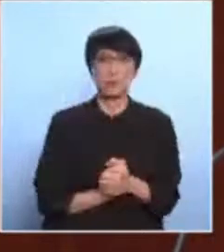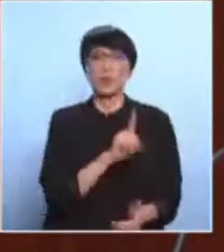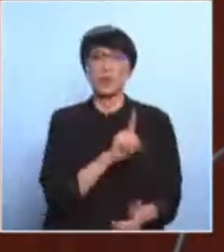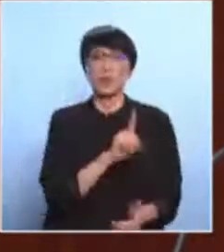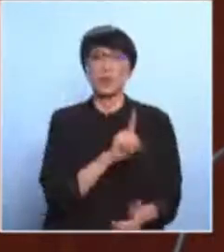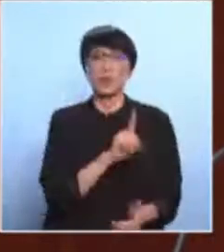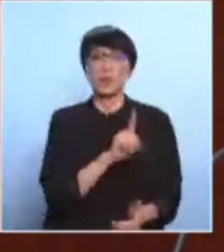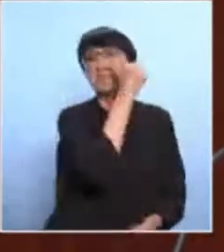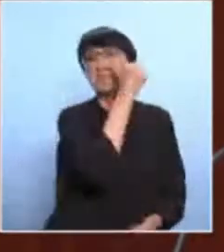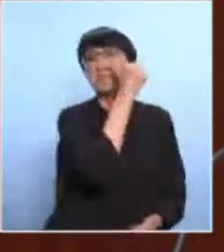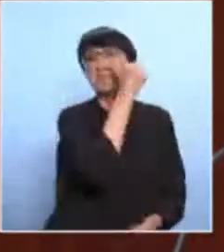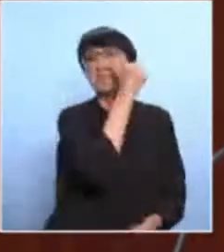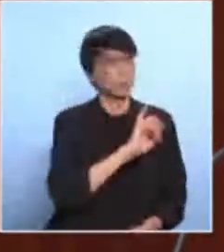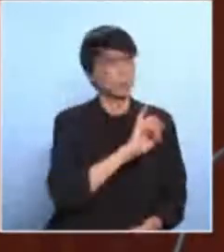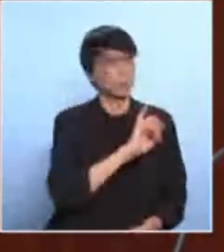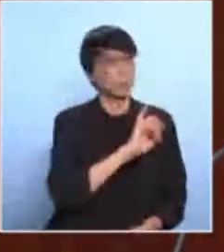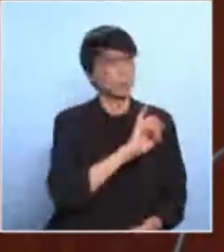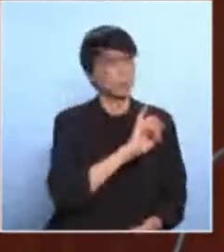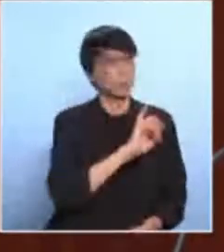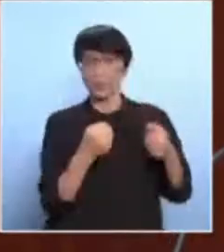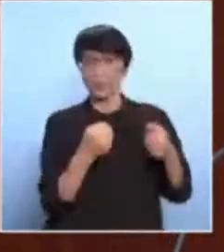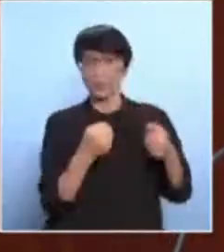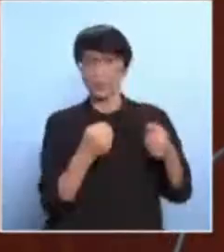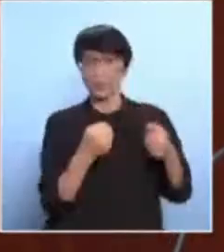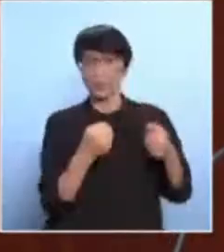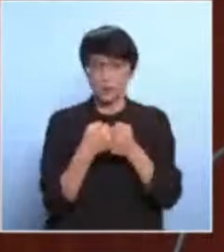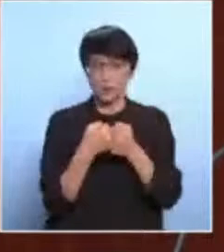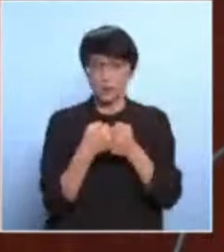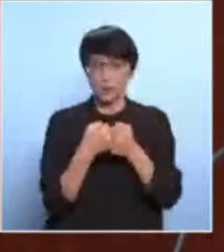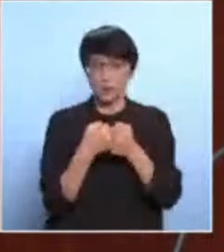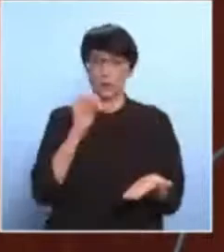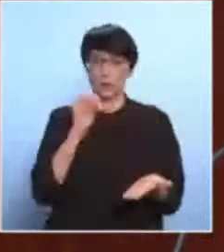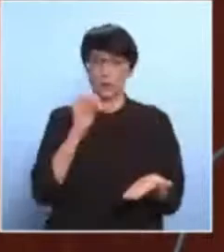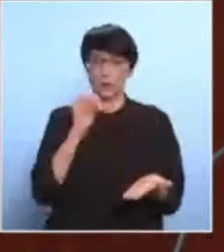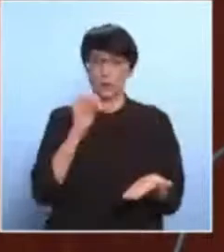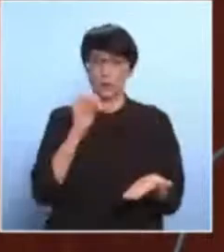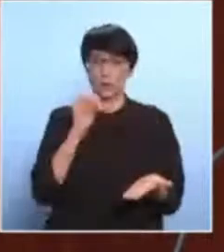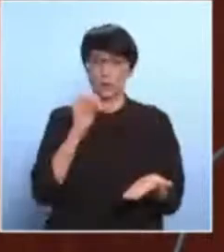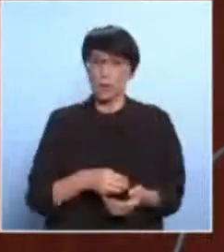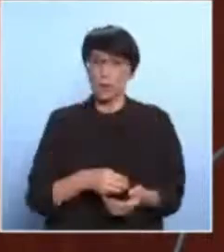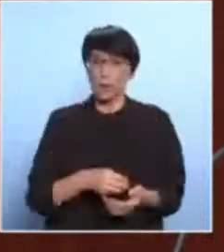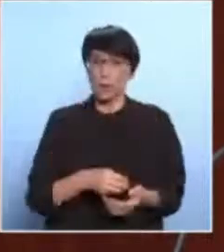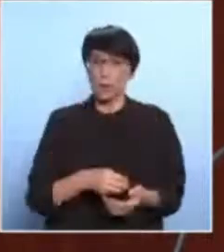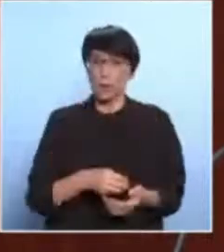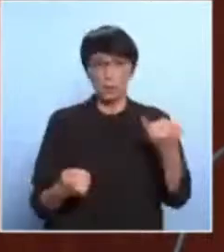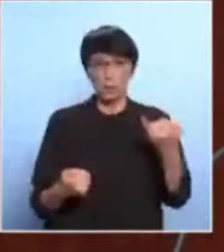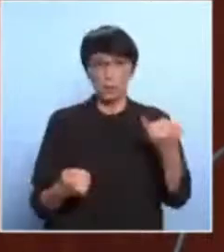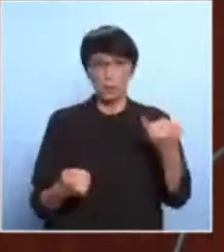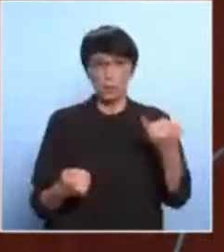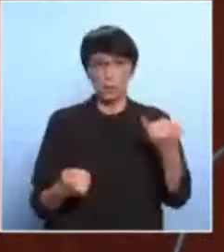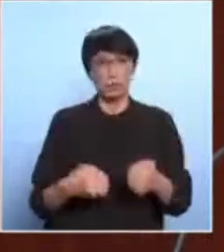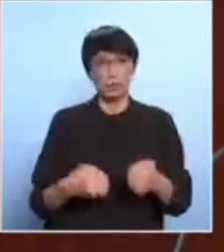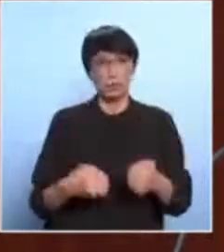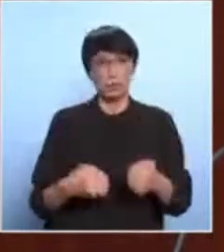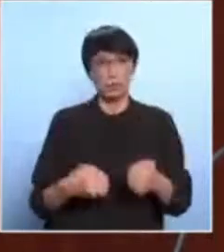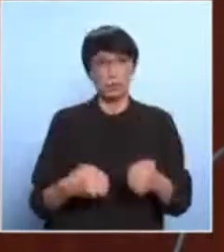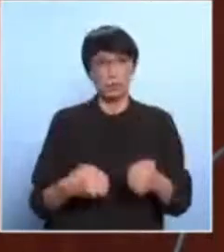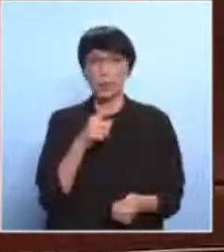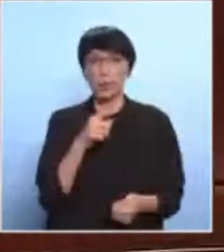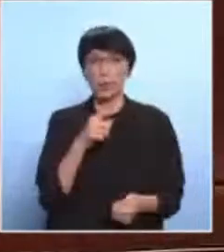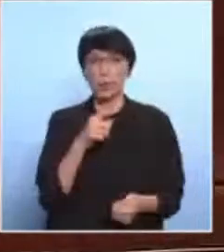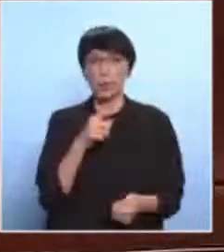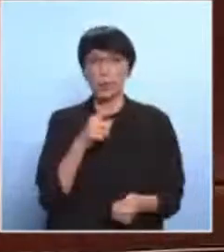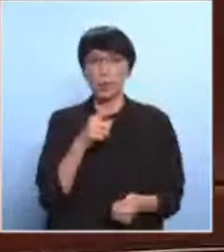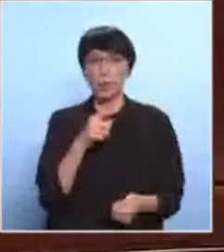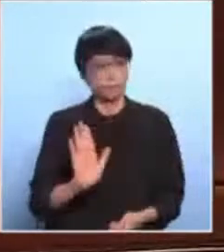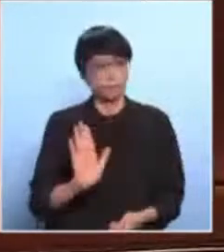In face of competition, we should never be complacent. We should not be frustrated or